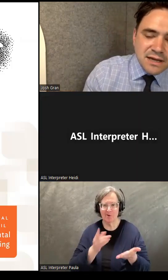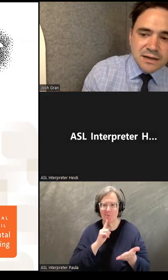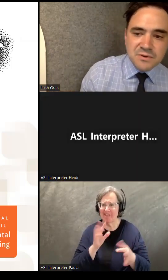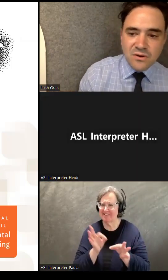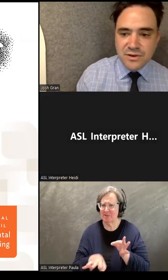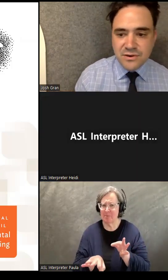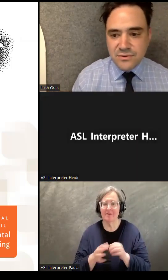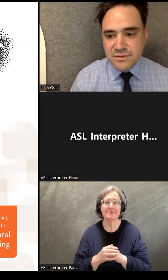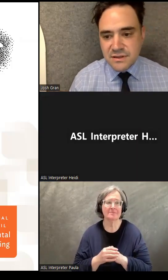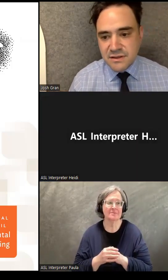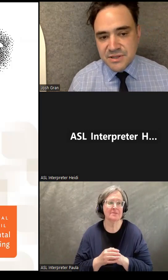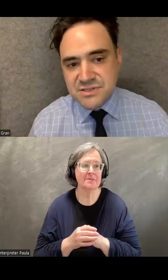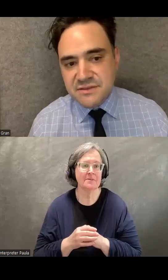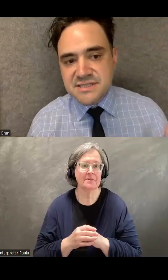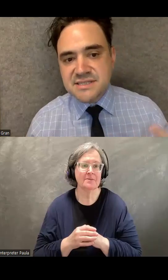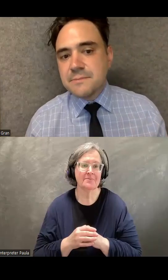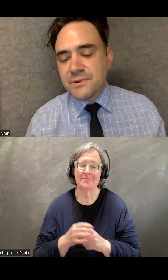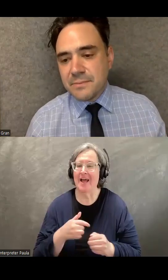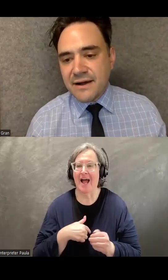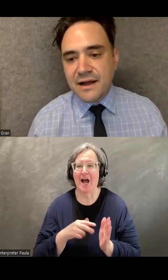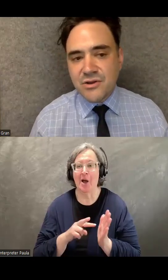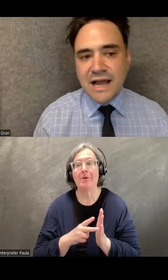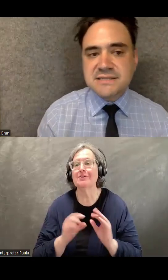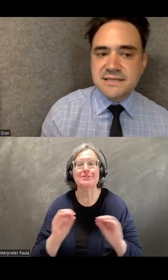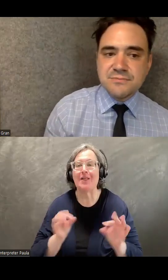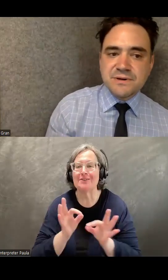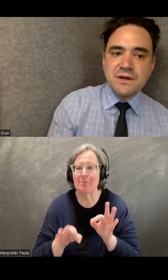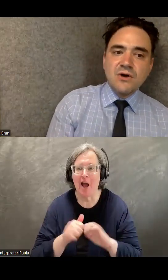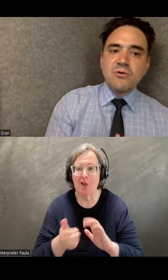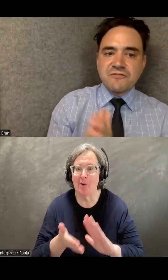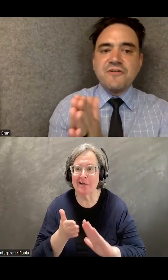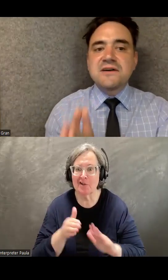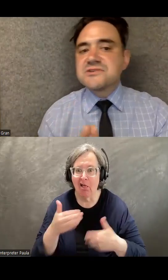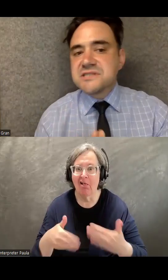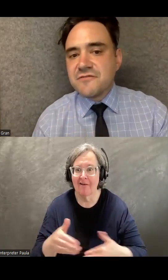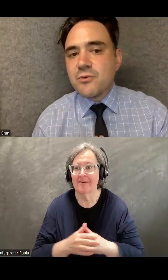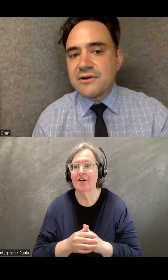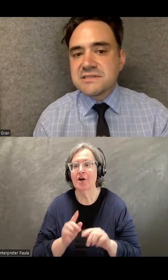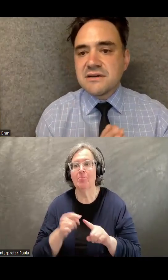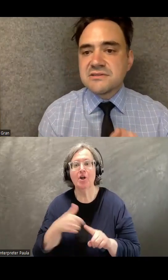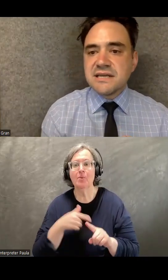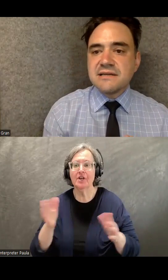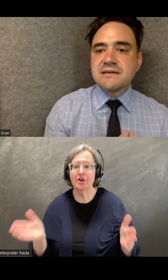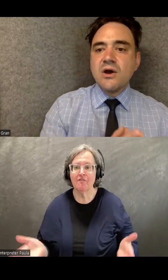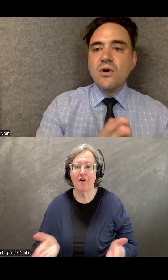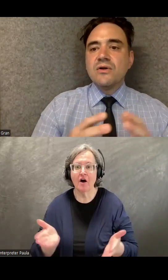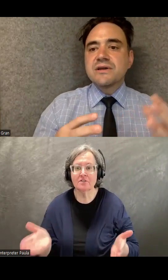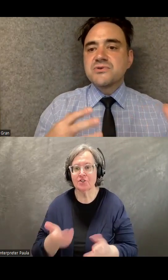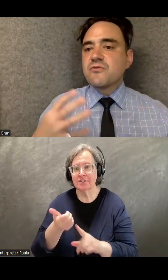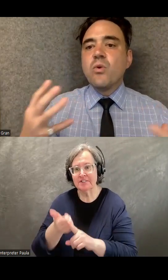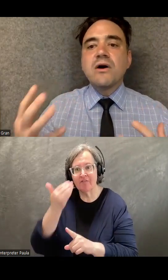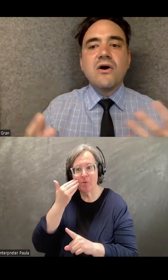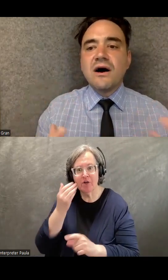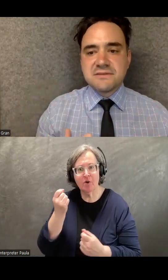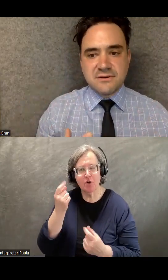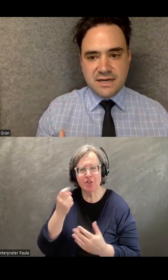simple. Although, I mean, there's nothing simple about how you execute it, but we want to foster self-awareness and understanding, like sort